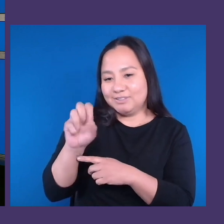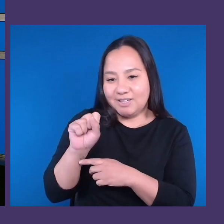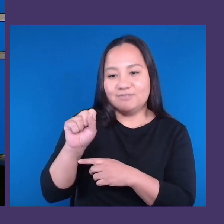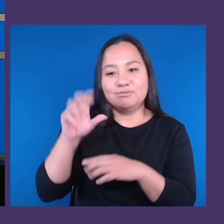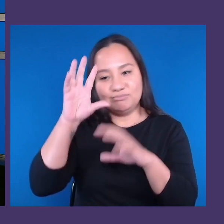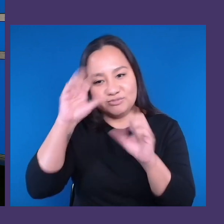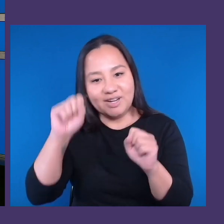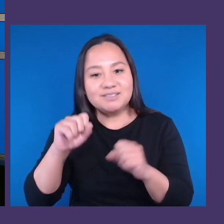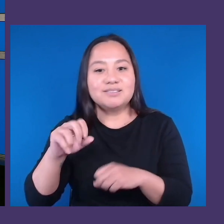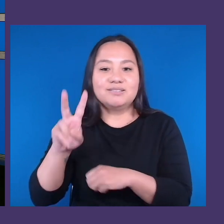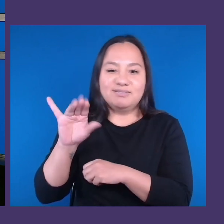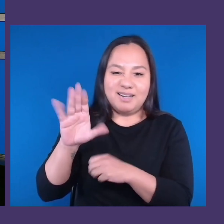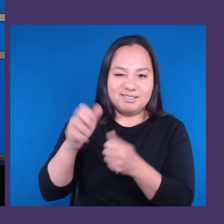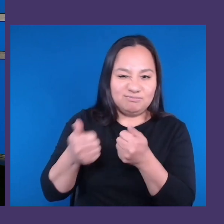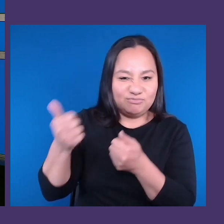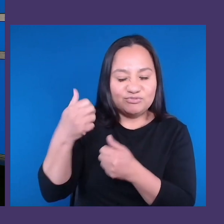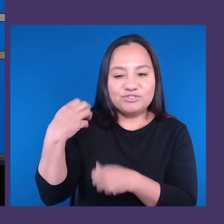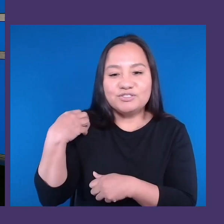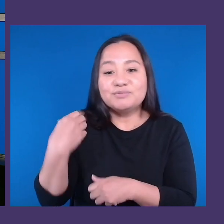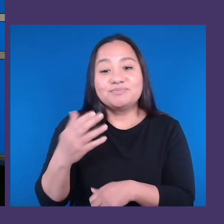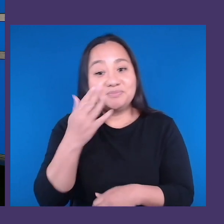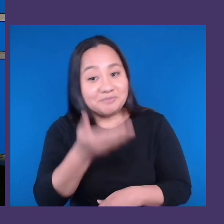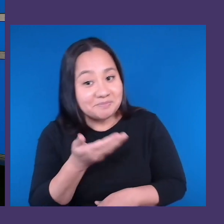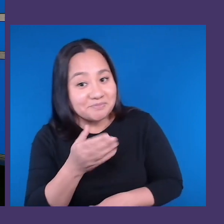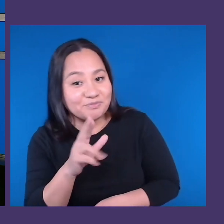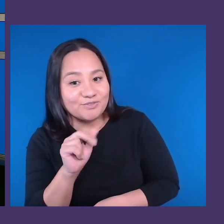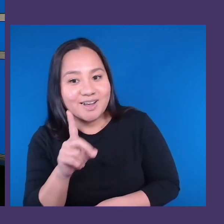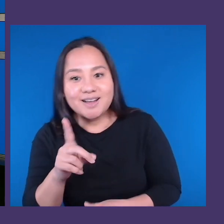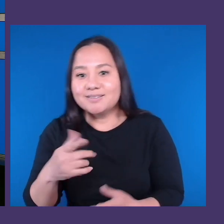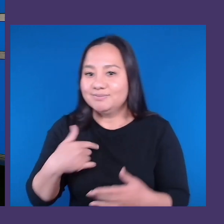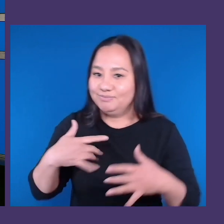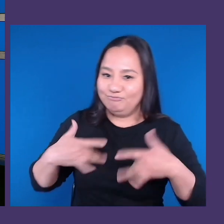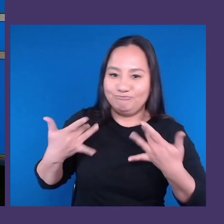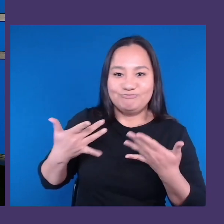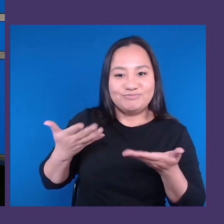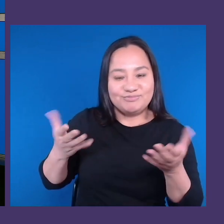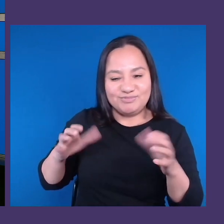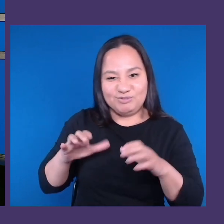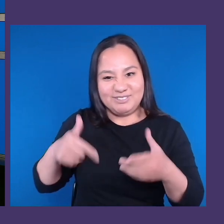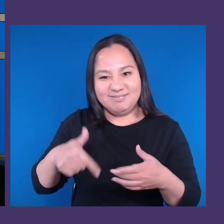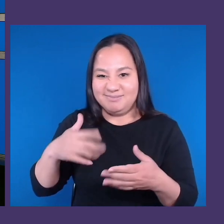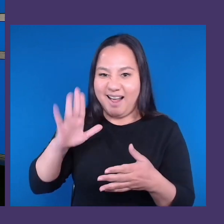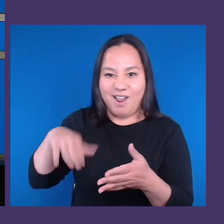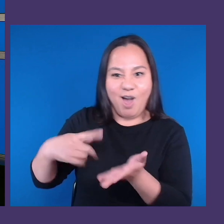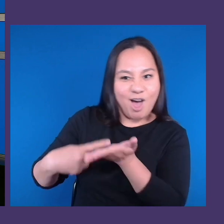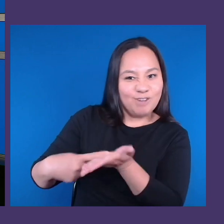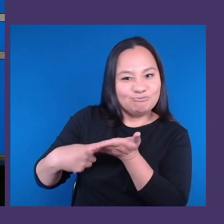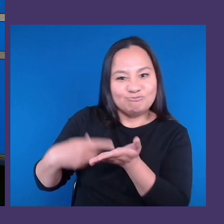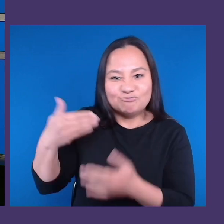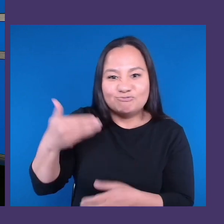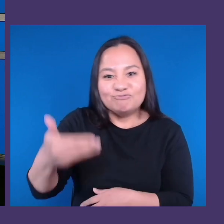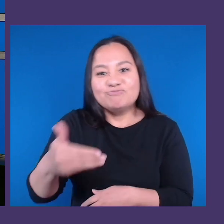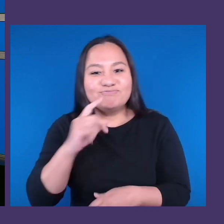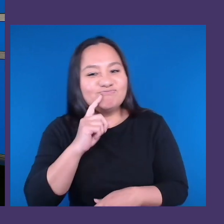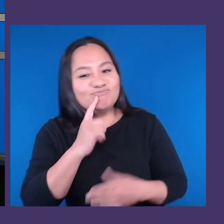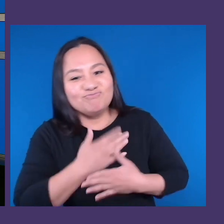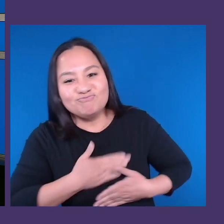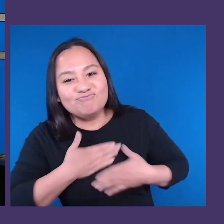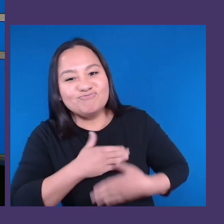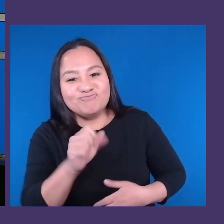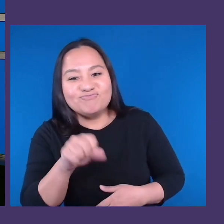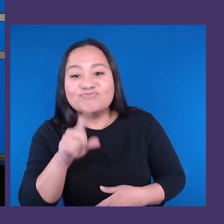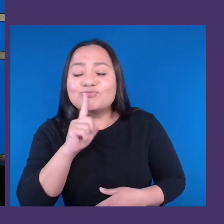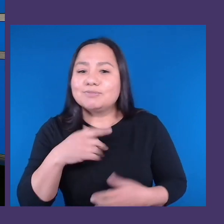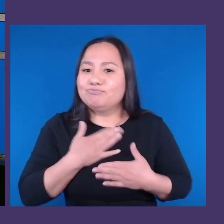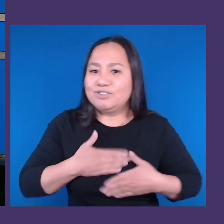get to talk every so often. It's always fun. Thank you. It is our pleasure. This is not your first Ability Summit, so No. Thank you for coming back. I